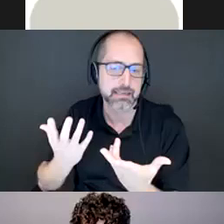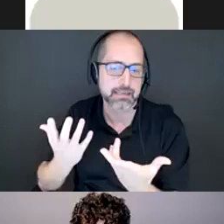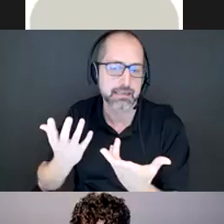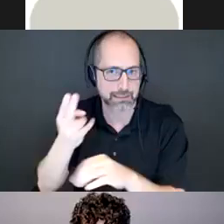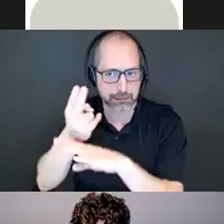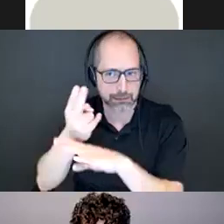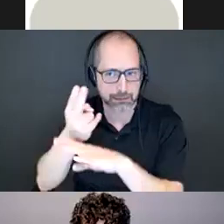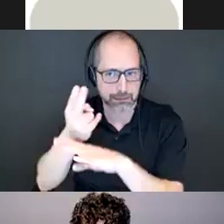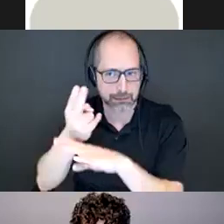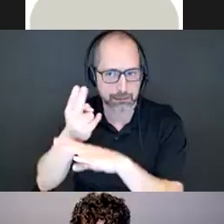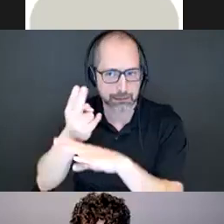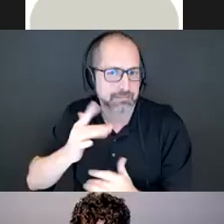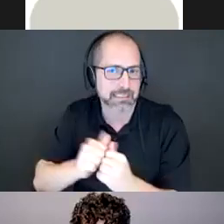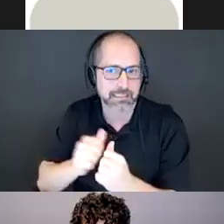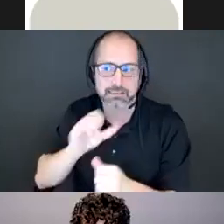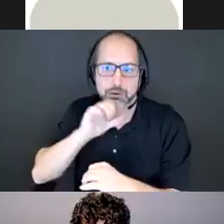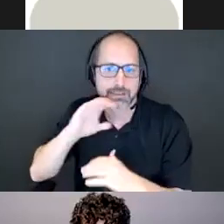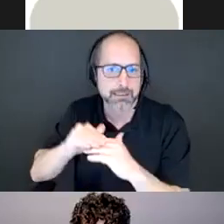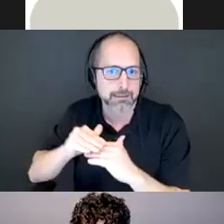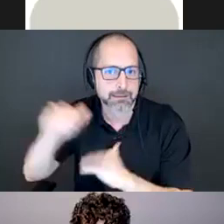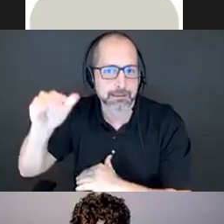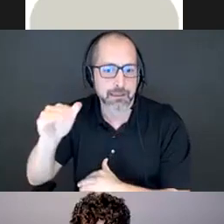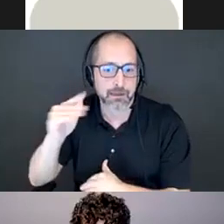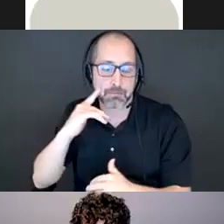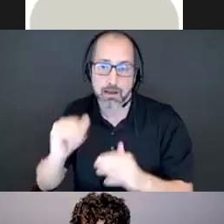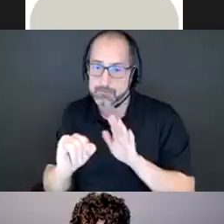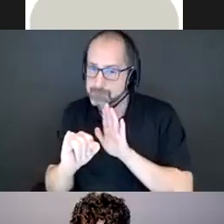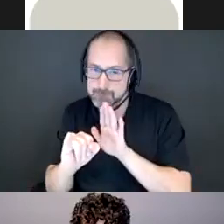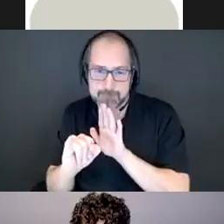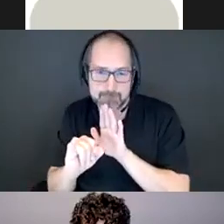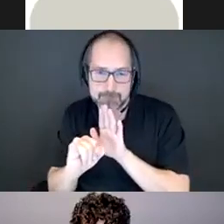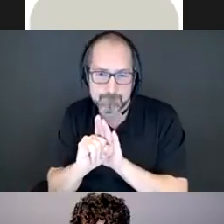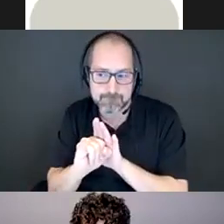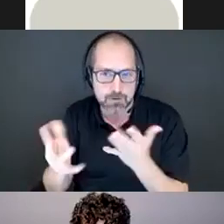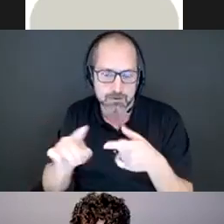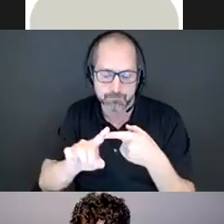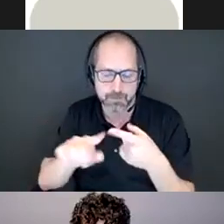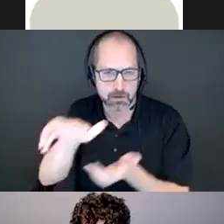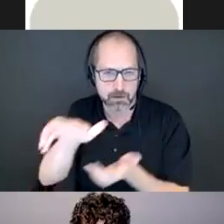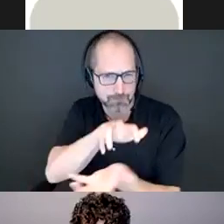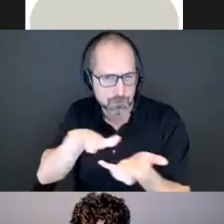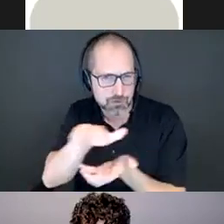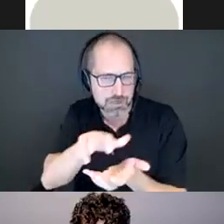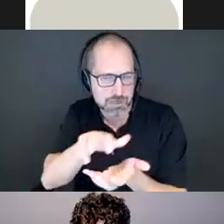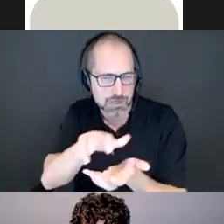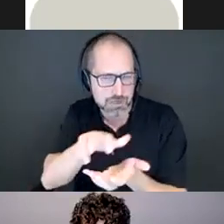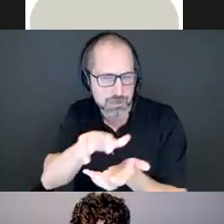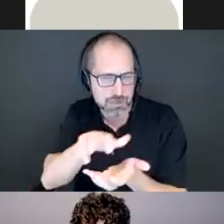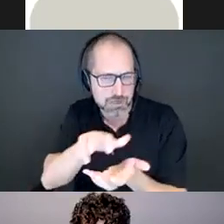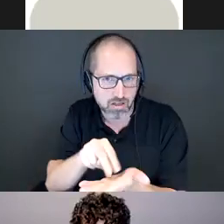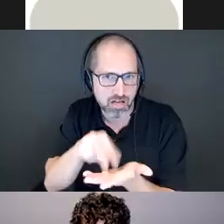Again, these are things that you would typically see in older adults: confusion, falls, sleep